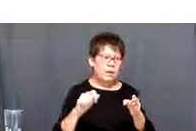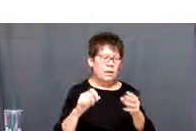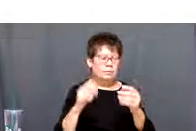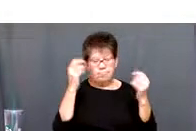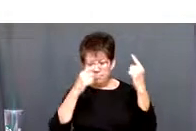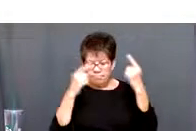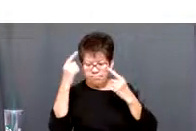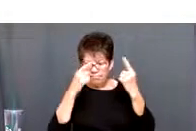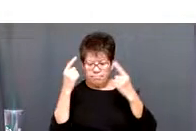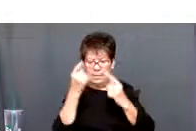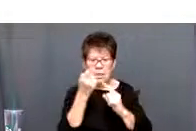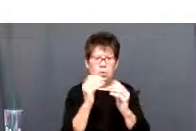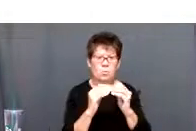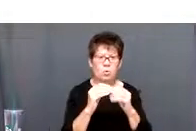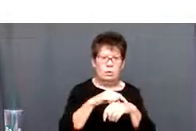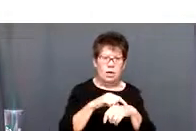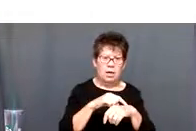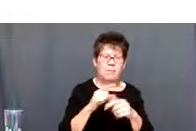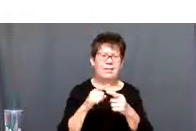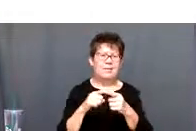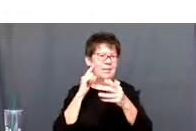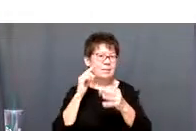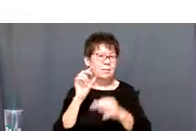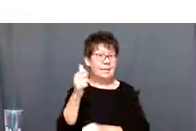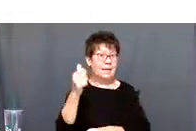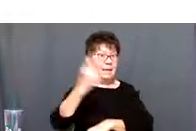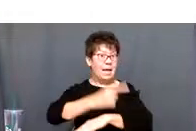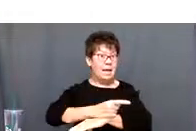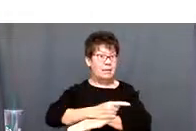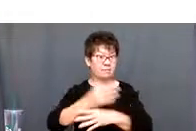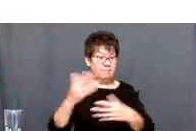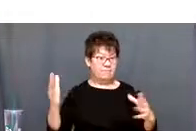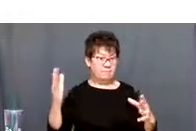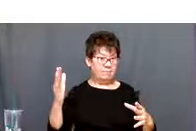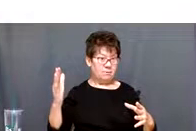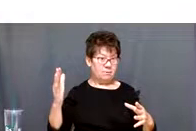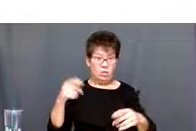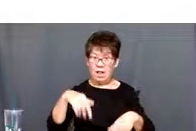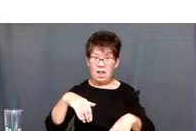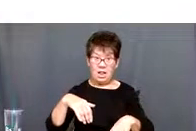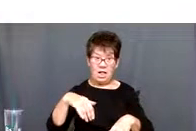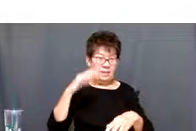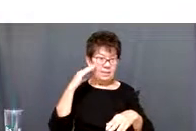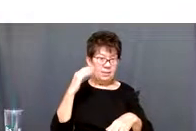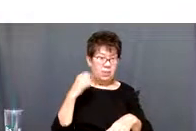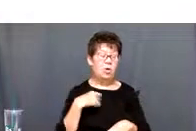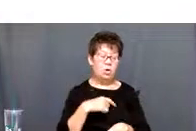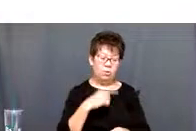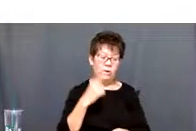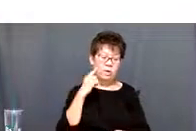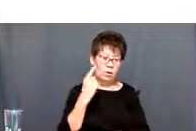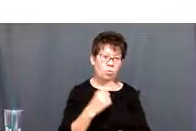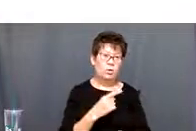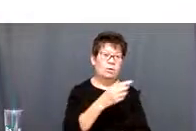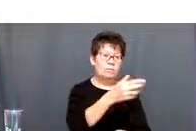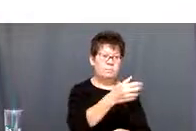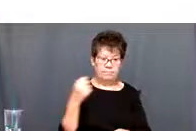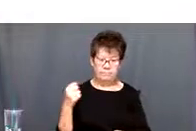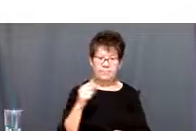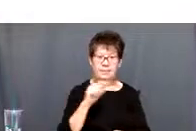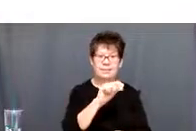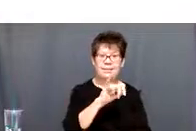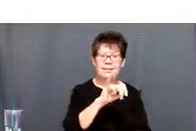the information and make your choice. But after that 10 days, if you haven't made a decision, we will have to exit your child from TEIS